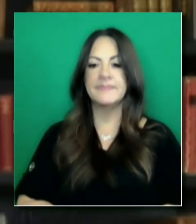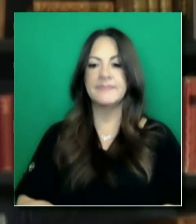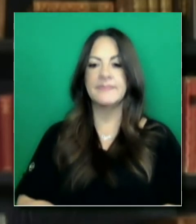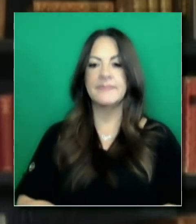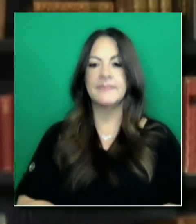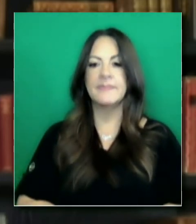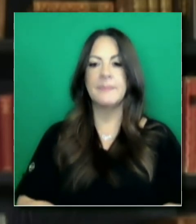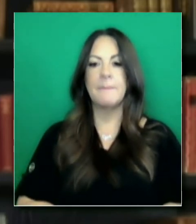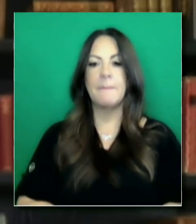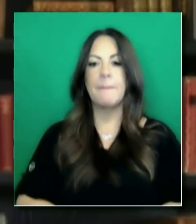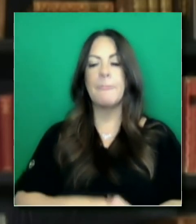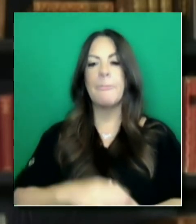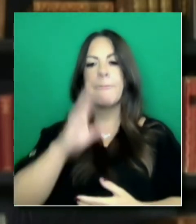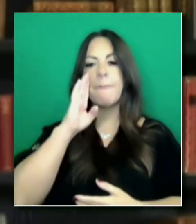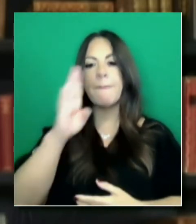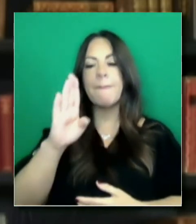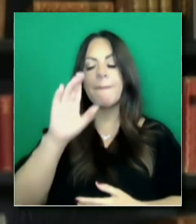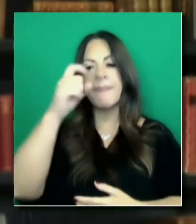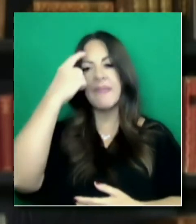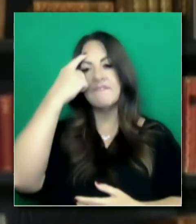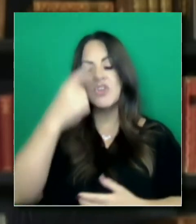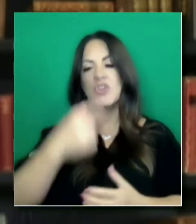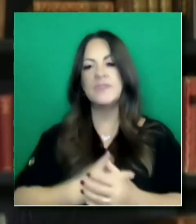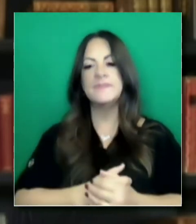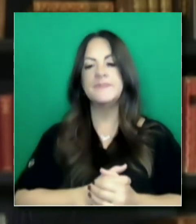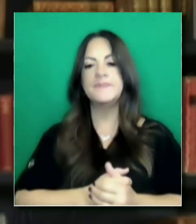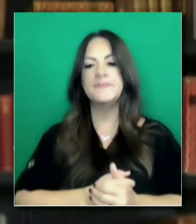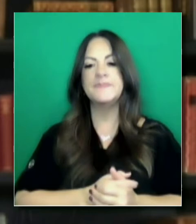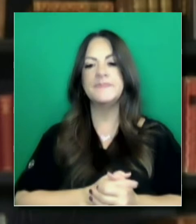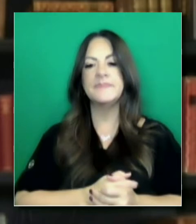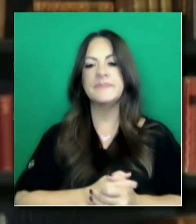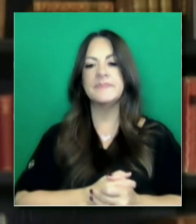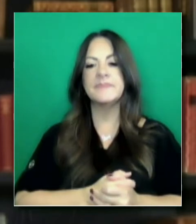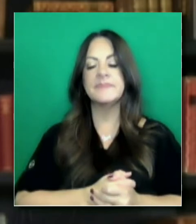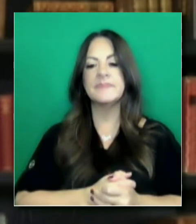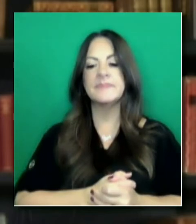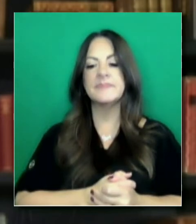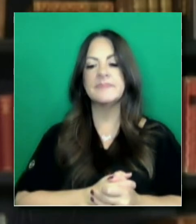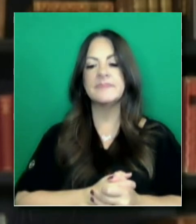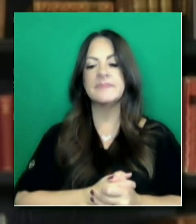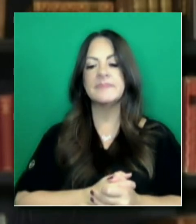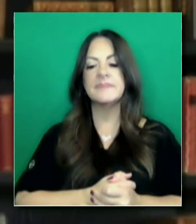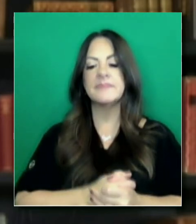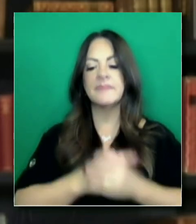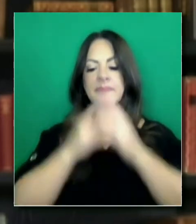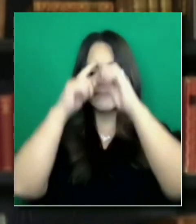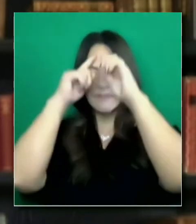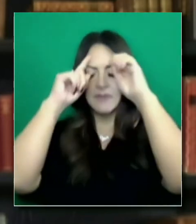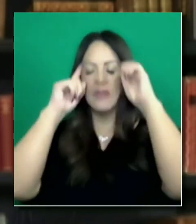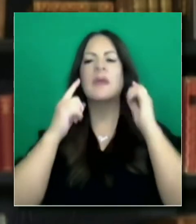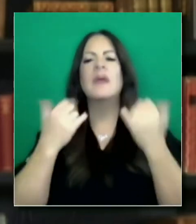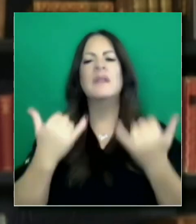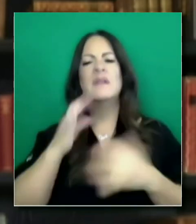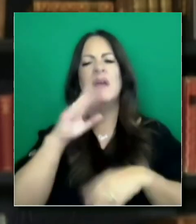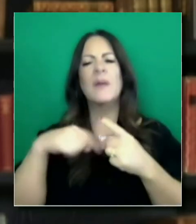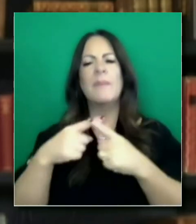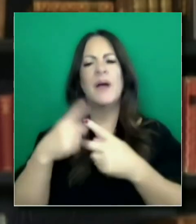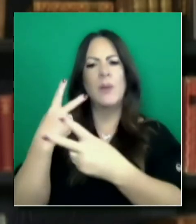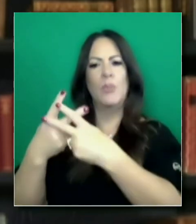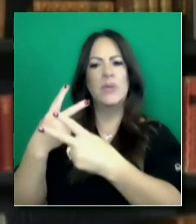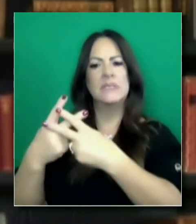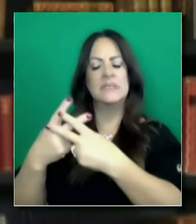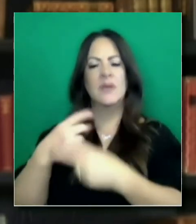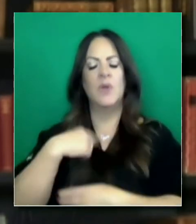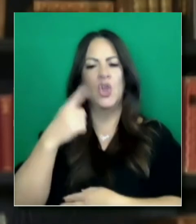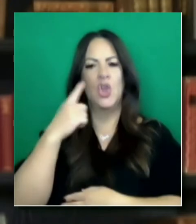Hi, Governor. Thanks for taking my question. COVID outbreaks are continuing at California prisons, with about 7,500 cases